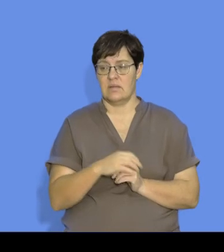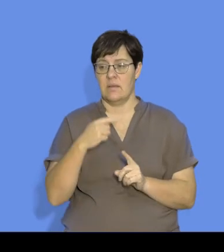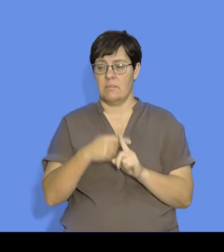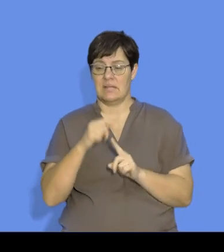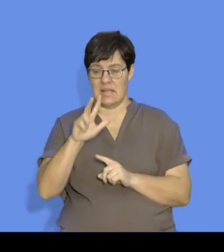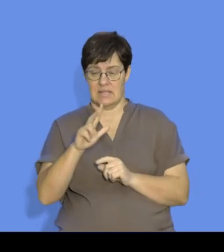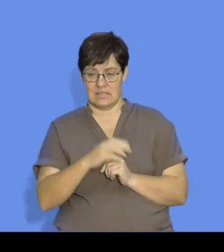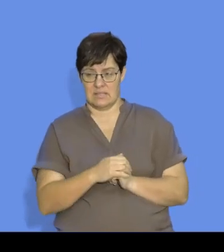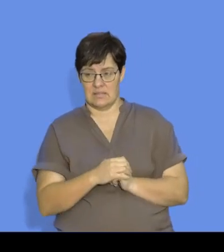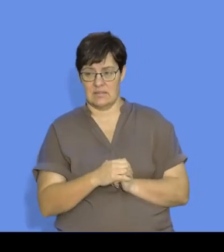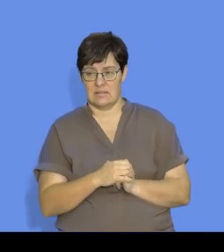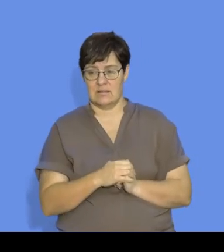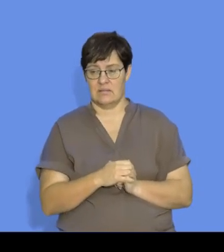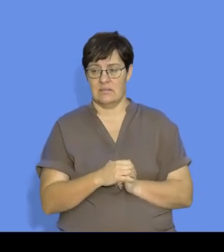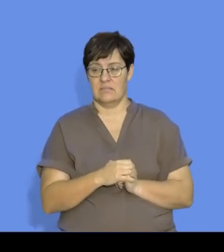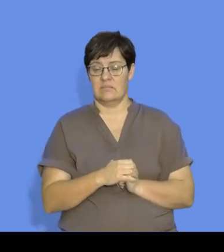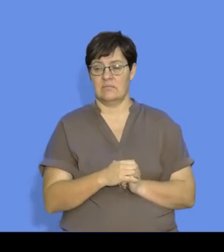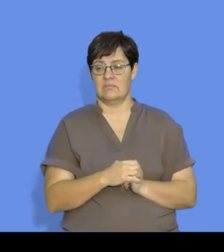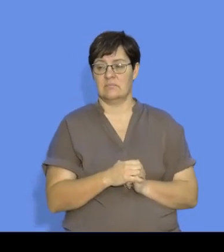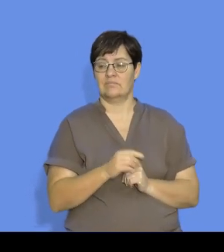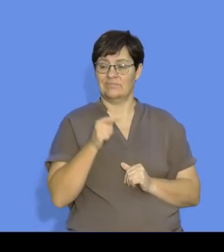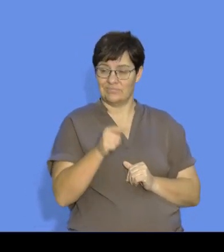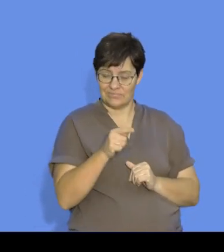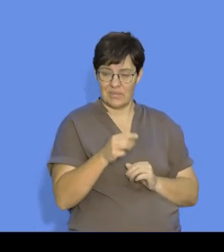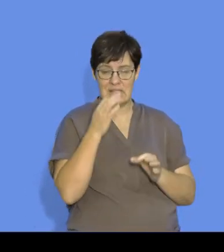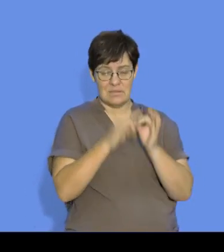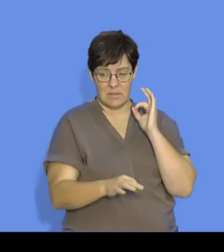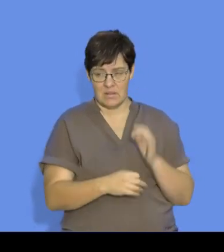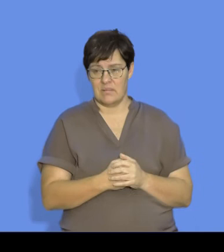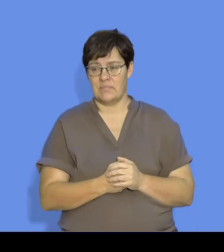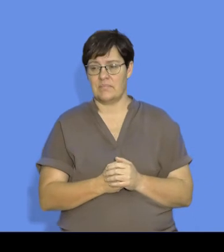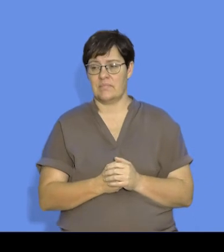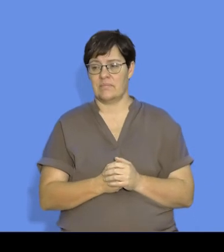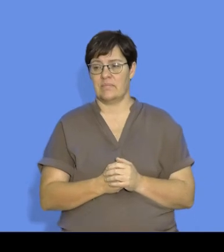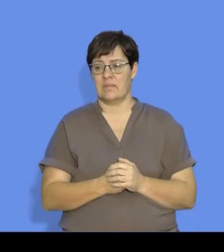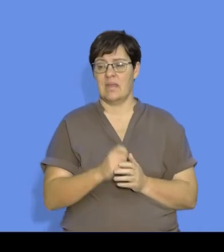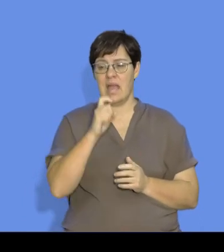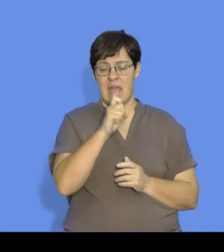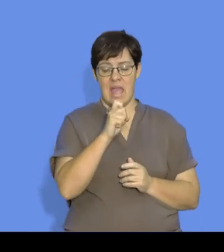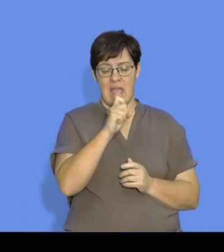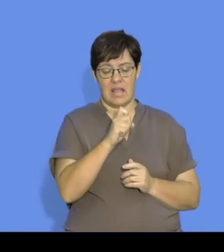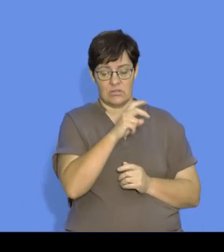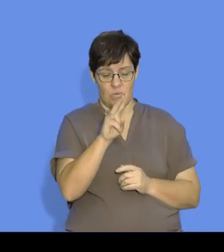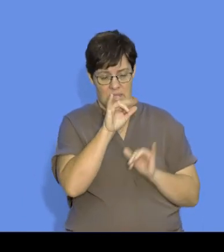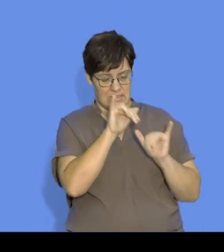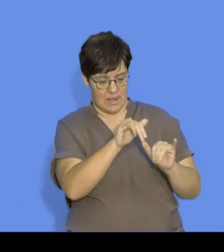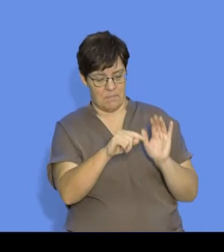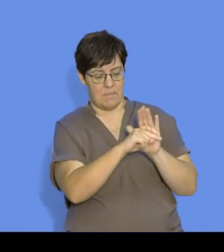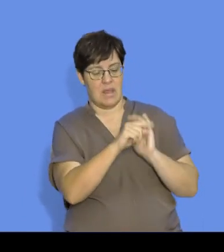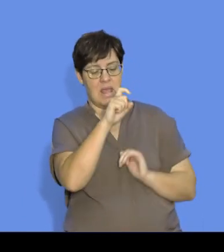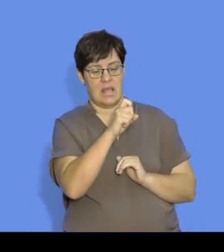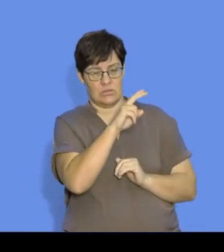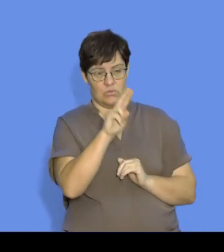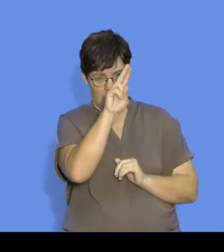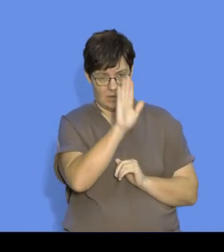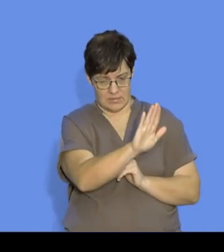4x plus 8. So, in simple terms, the x squared will remain as